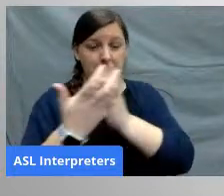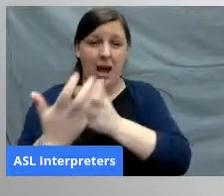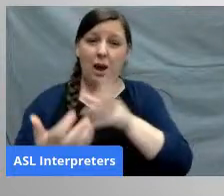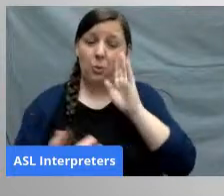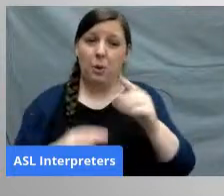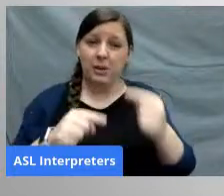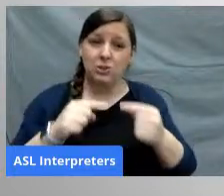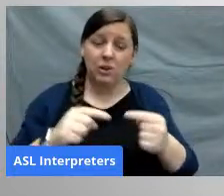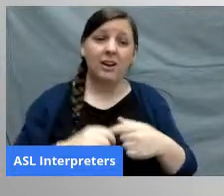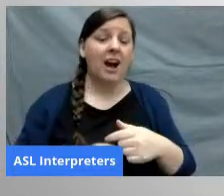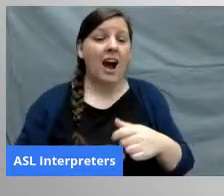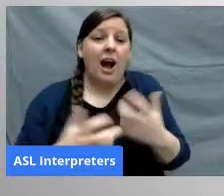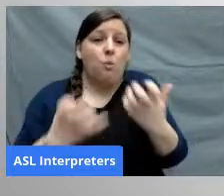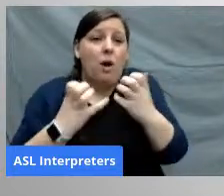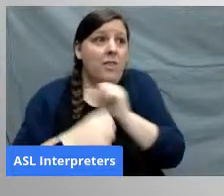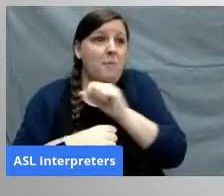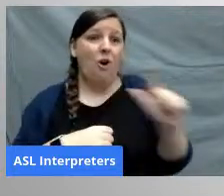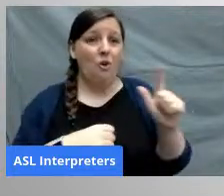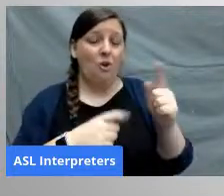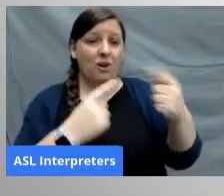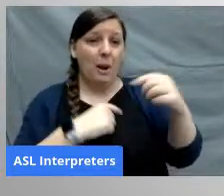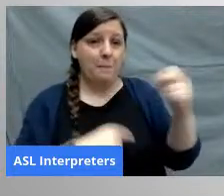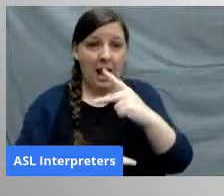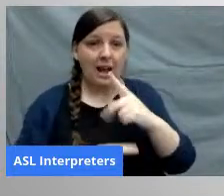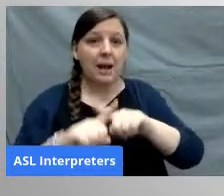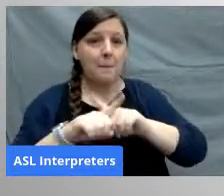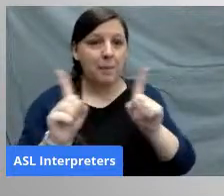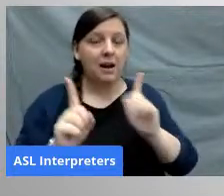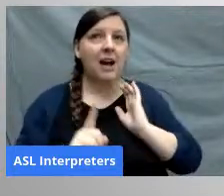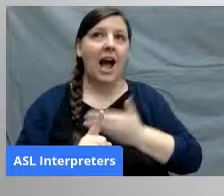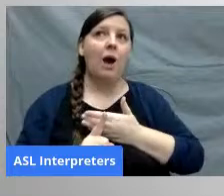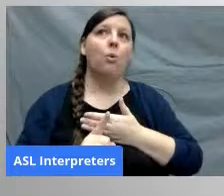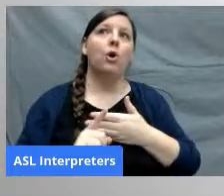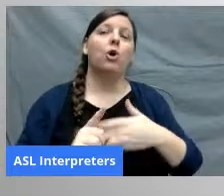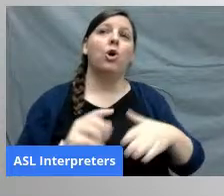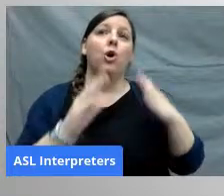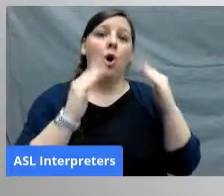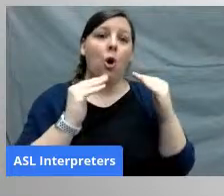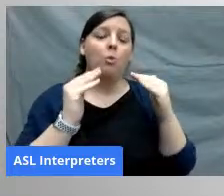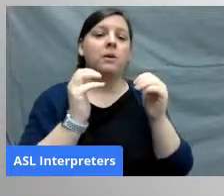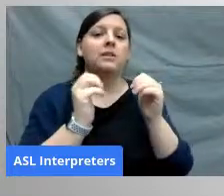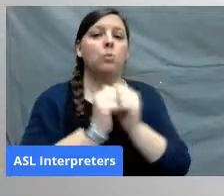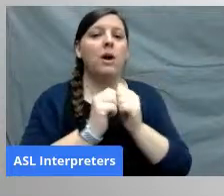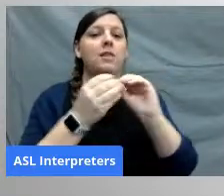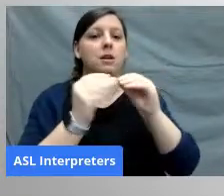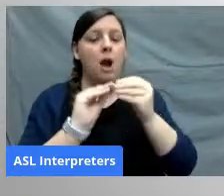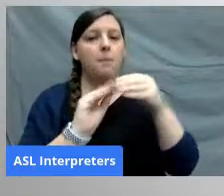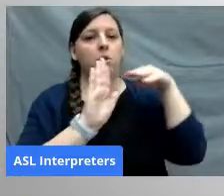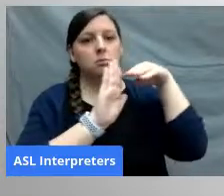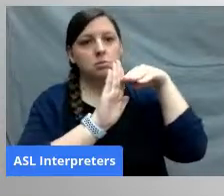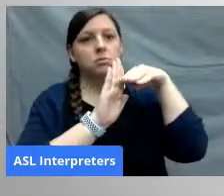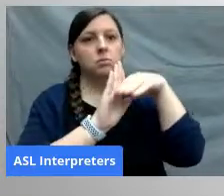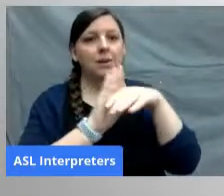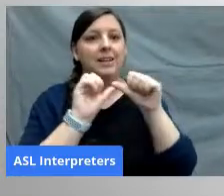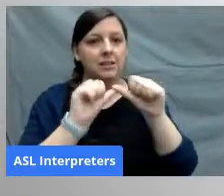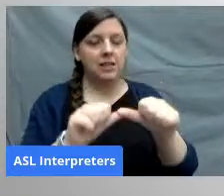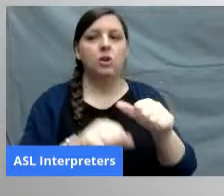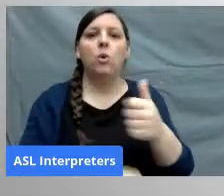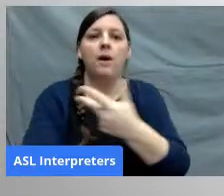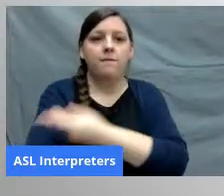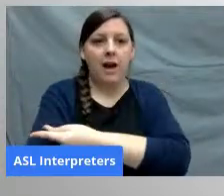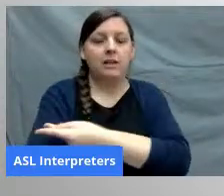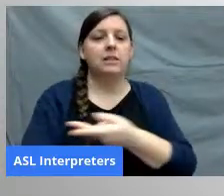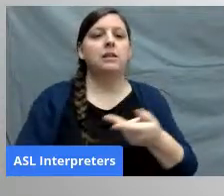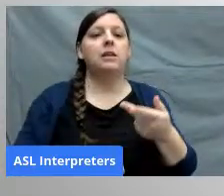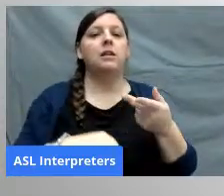to be able to come back, but our hope is that as numbers continue to come down, vaccine availability